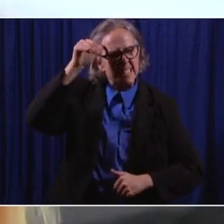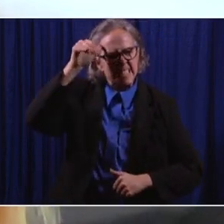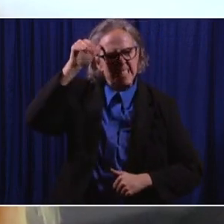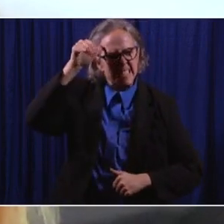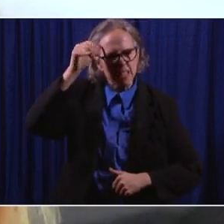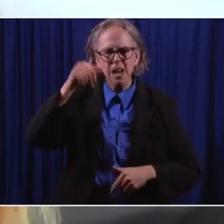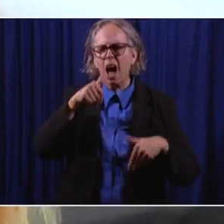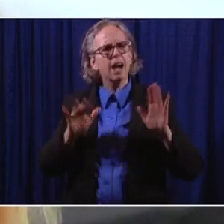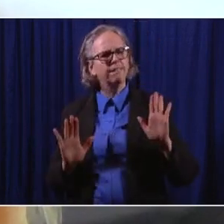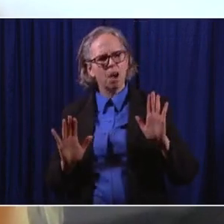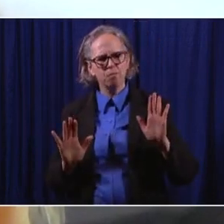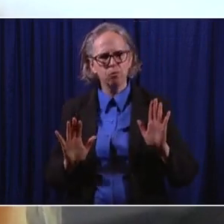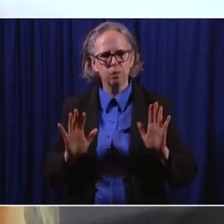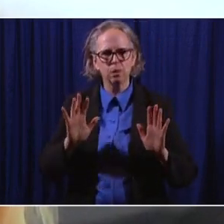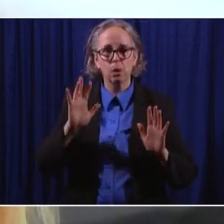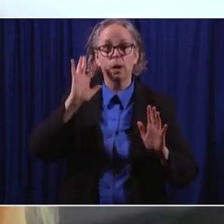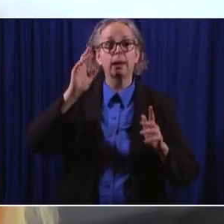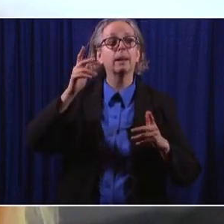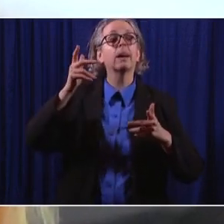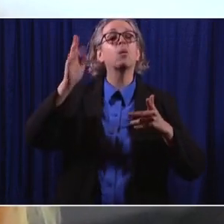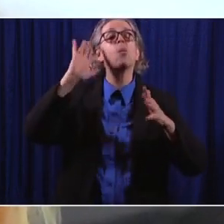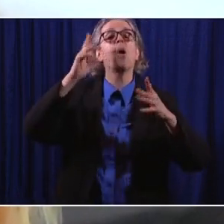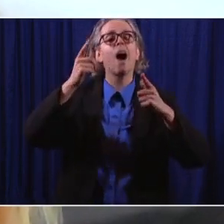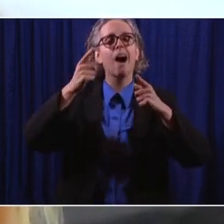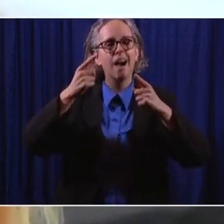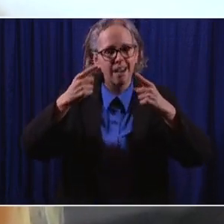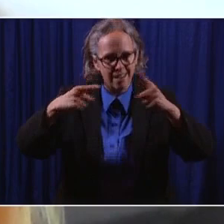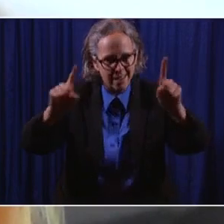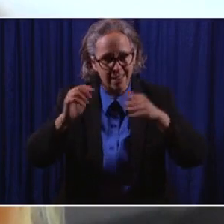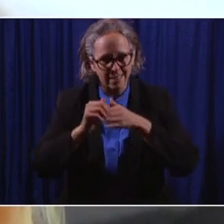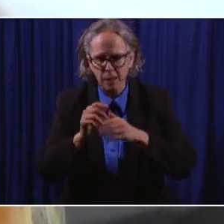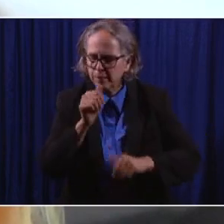we need to be, but we have to do it together.